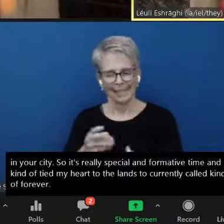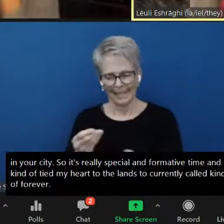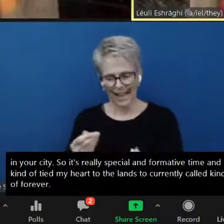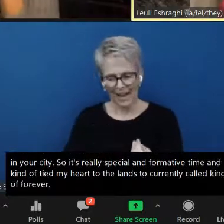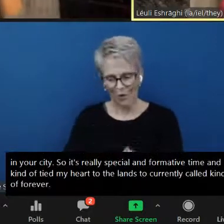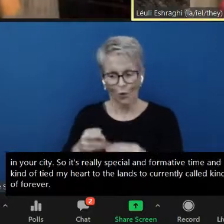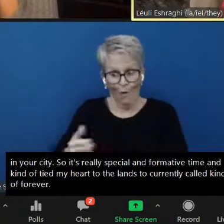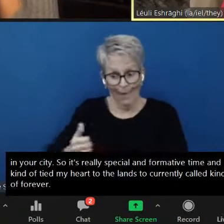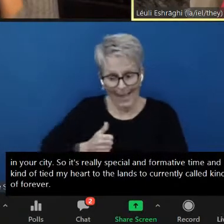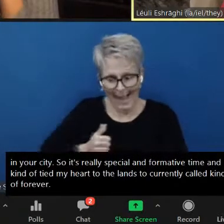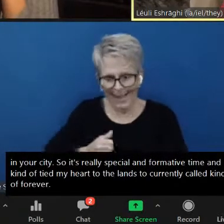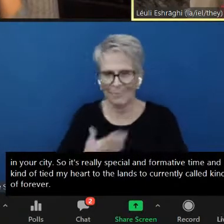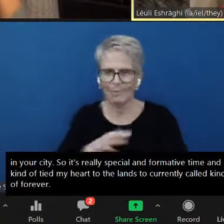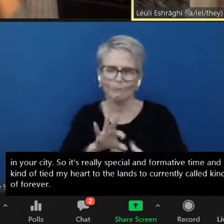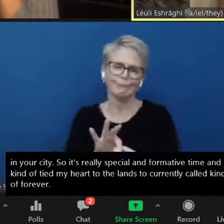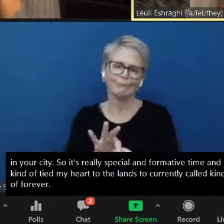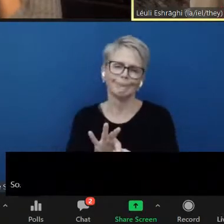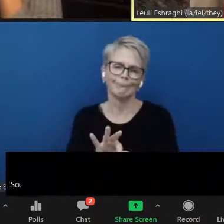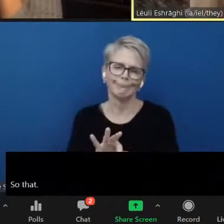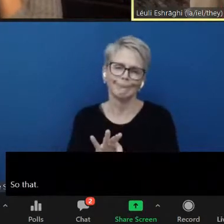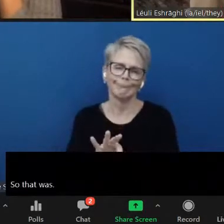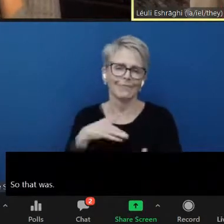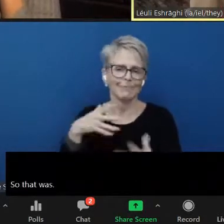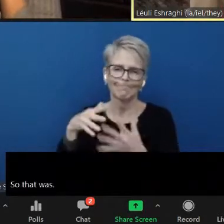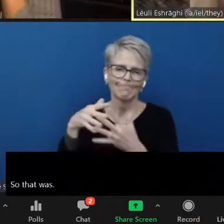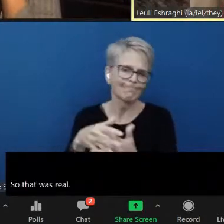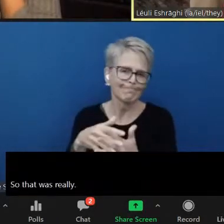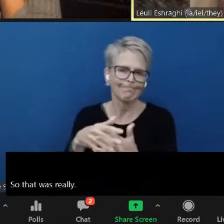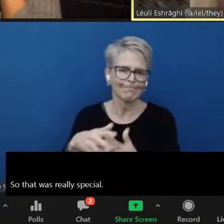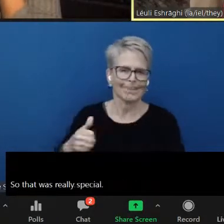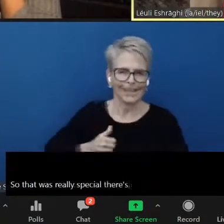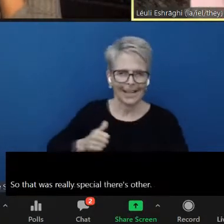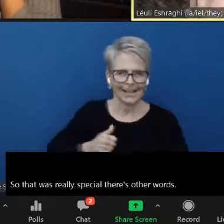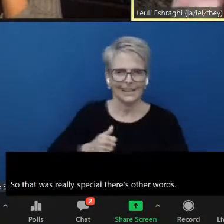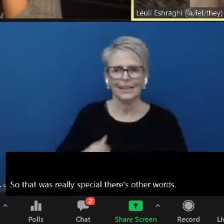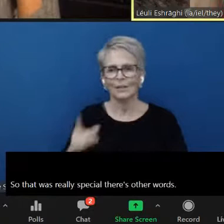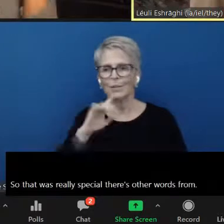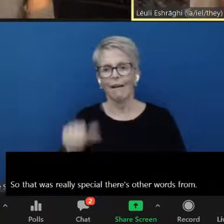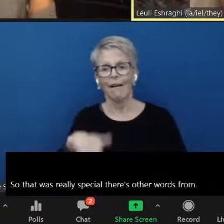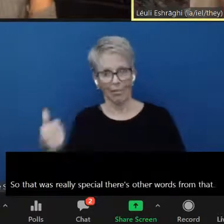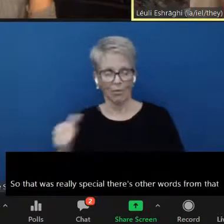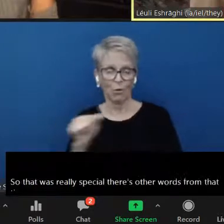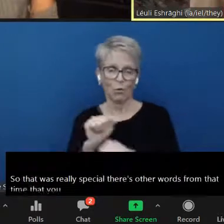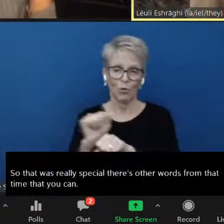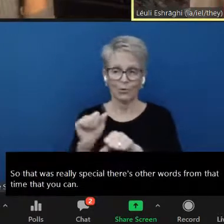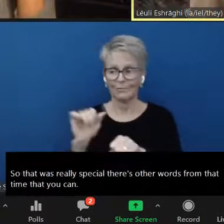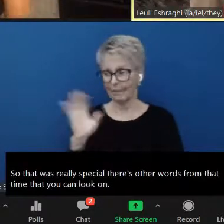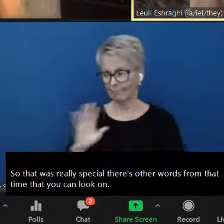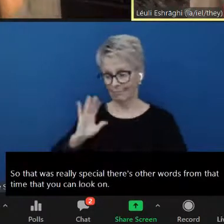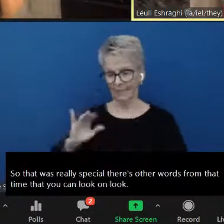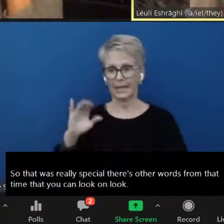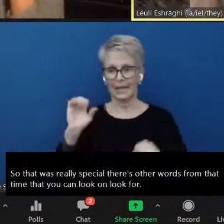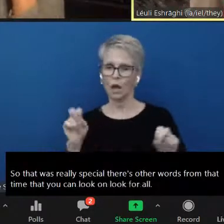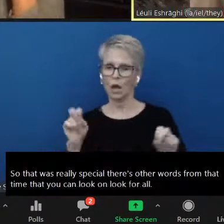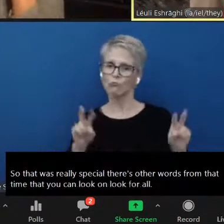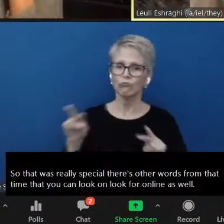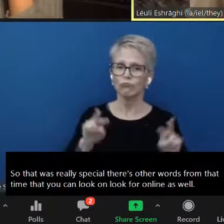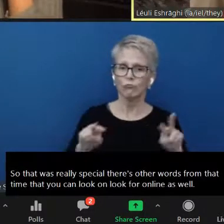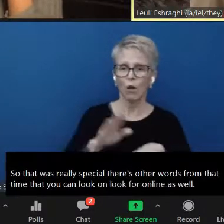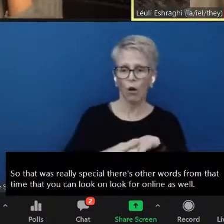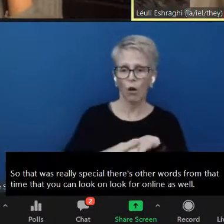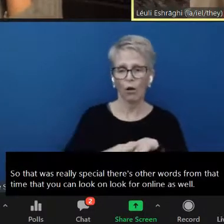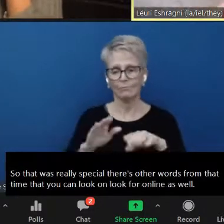forever. So that was really special. There's other works from that time that you can look on or look for online as